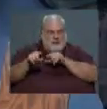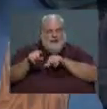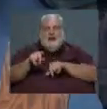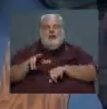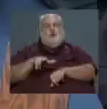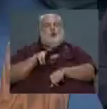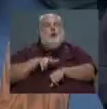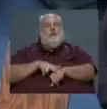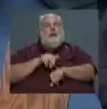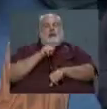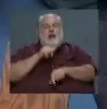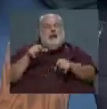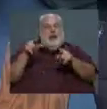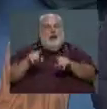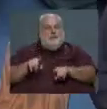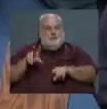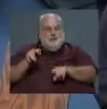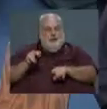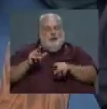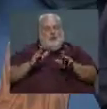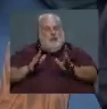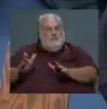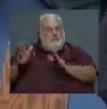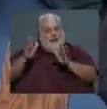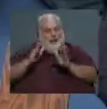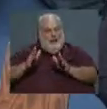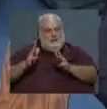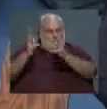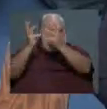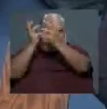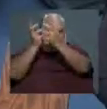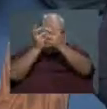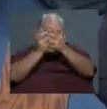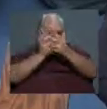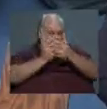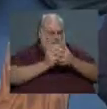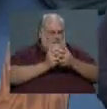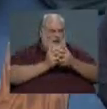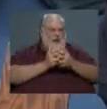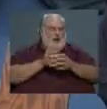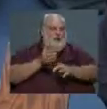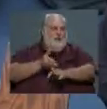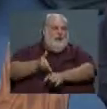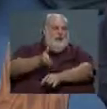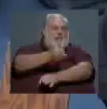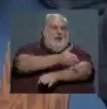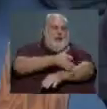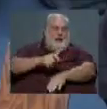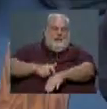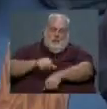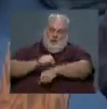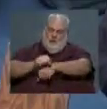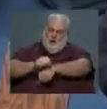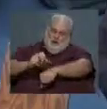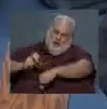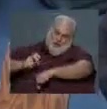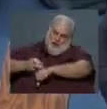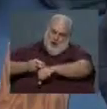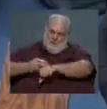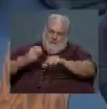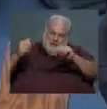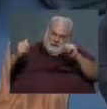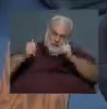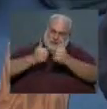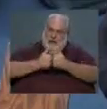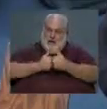how it normally happens. Our intent, of course, was to have these done well in advance, and we worked very hard for that. But the challenge